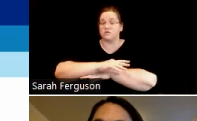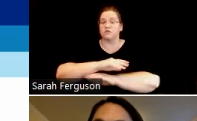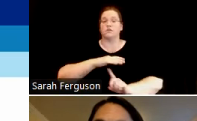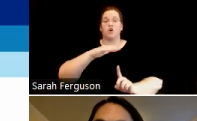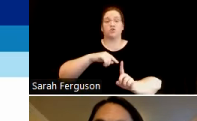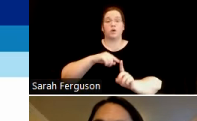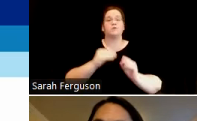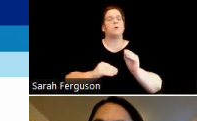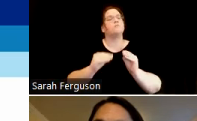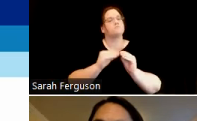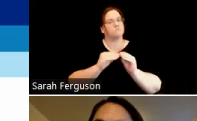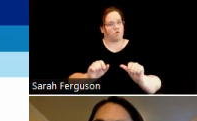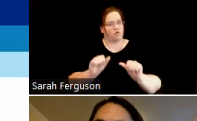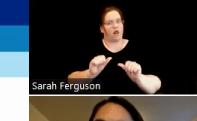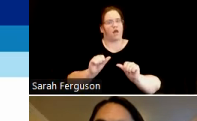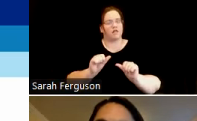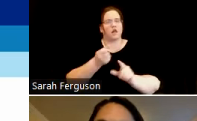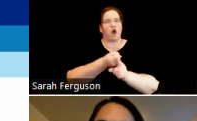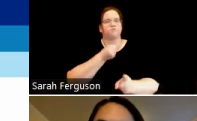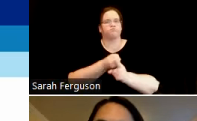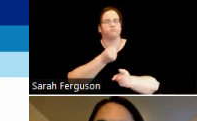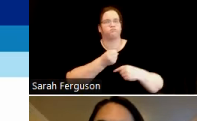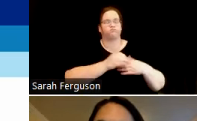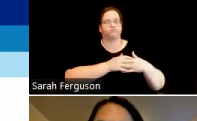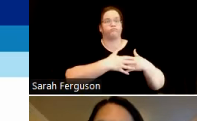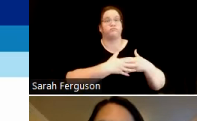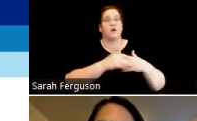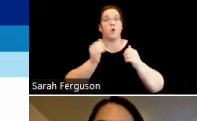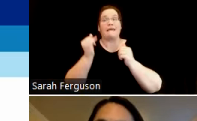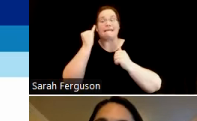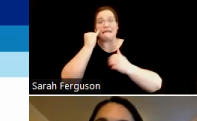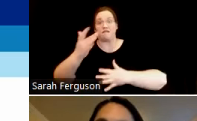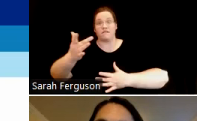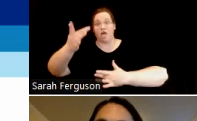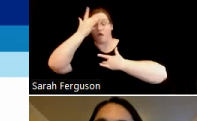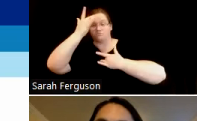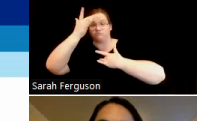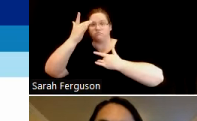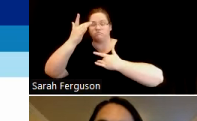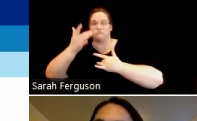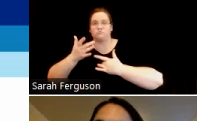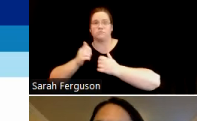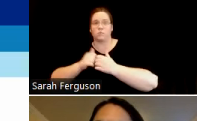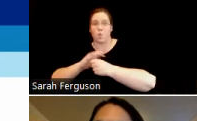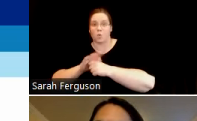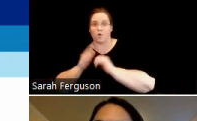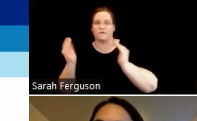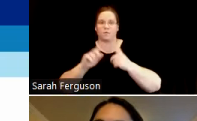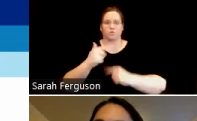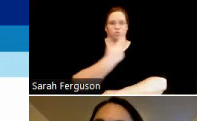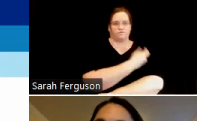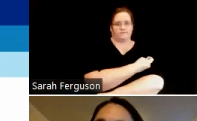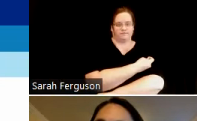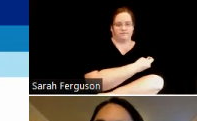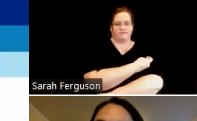much more likely to get myocarditis from COVID infection than from the vaccine. And in addition,